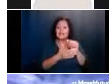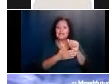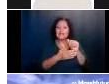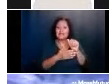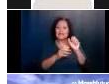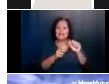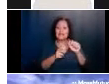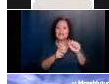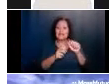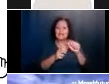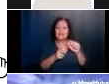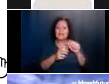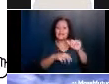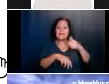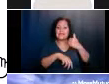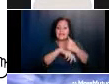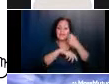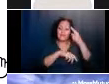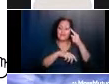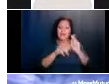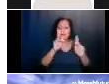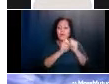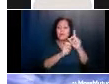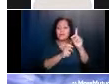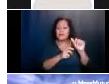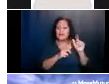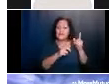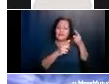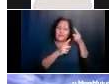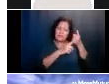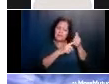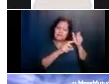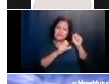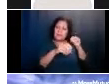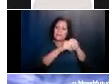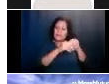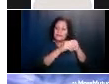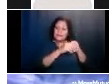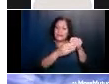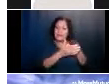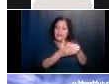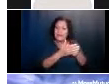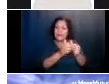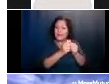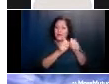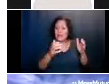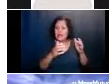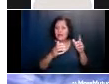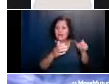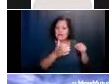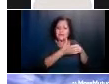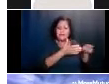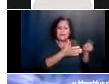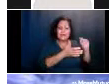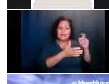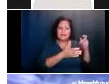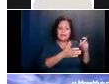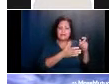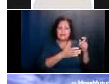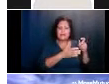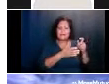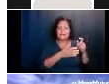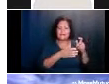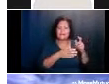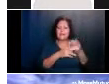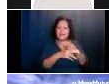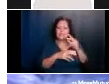the disabilities to save money in a tax-free savings account and